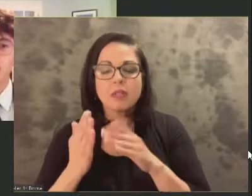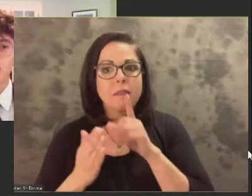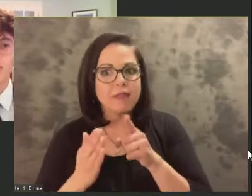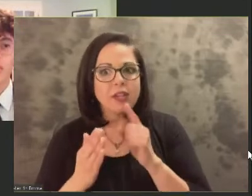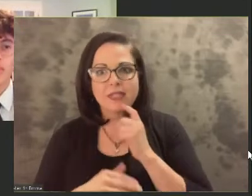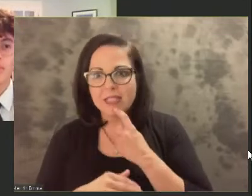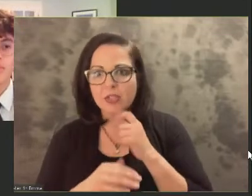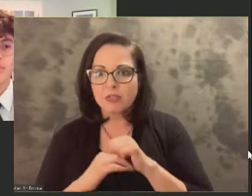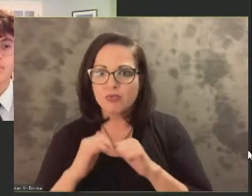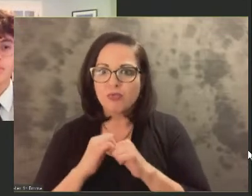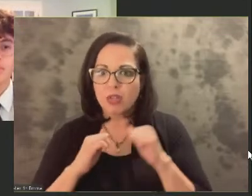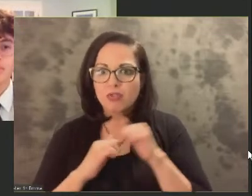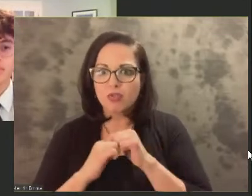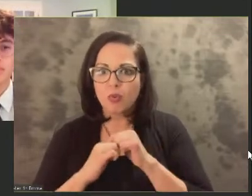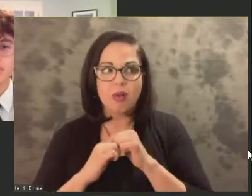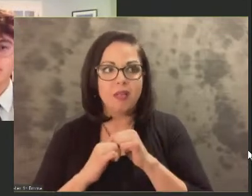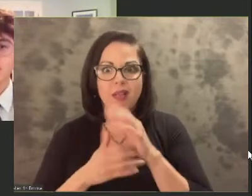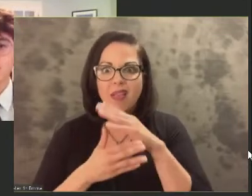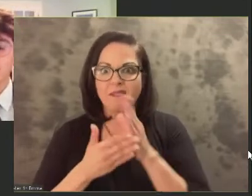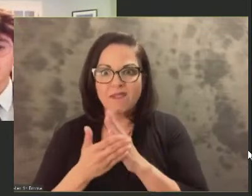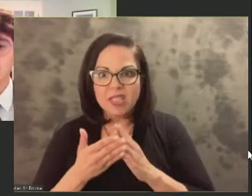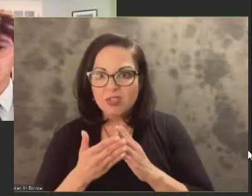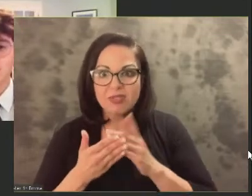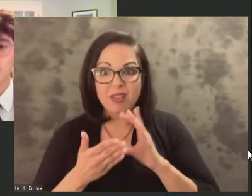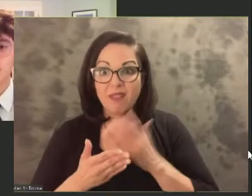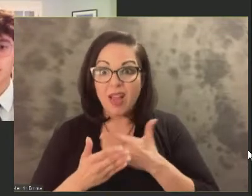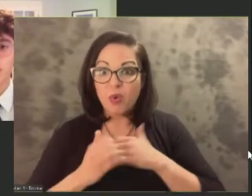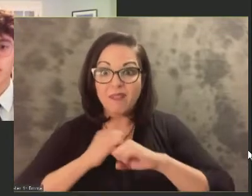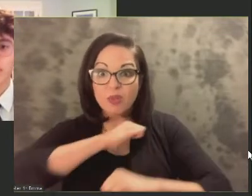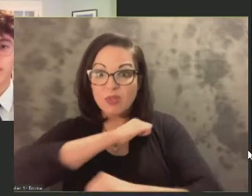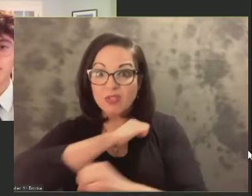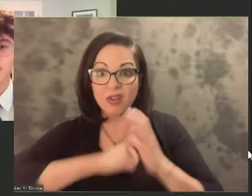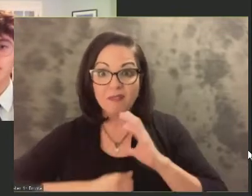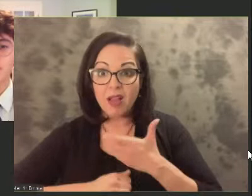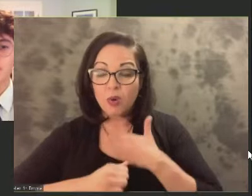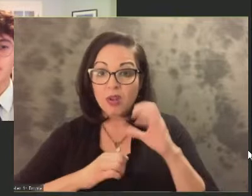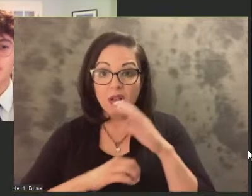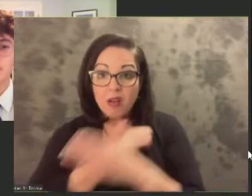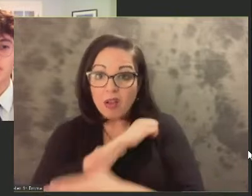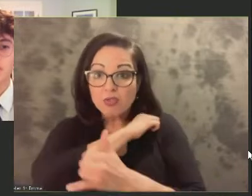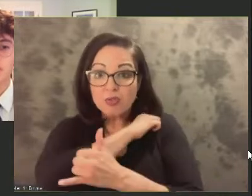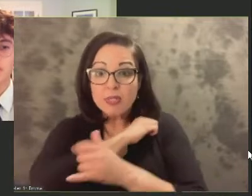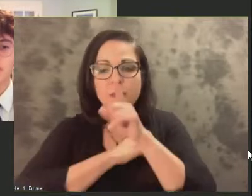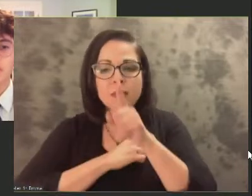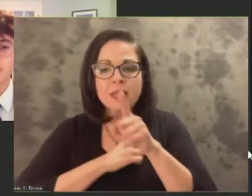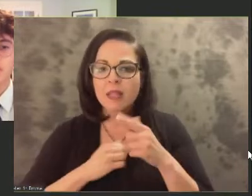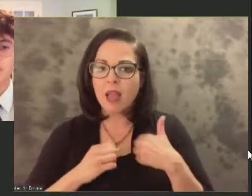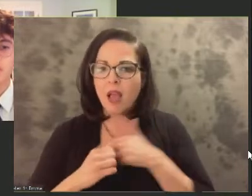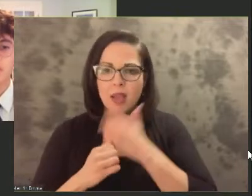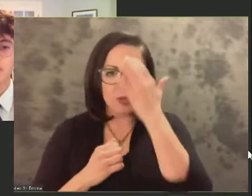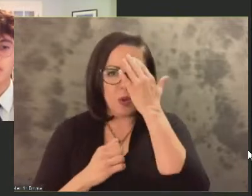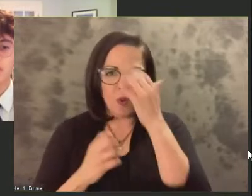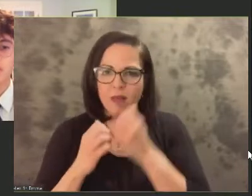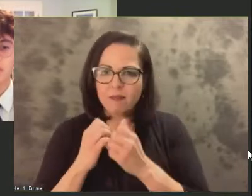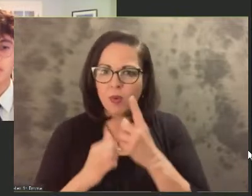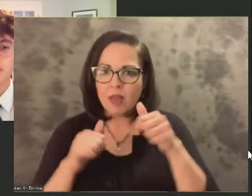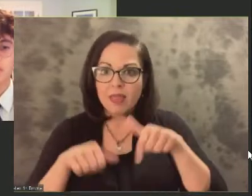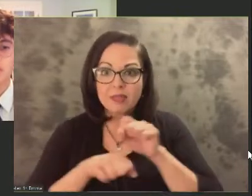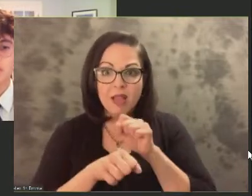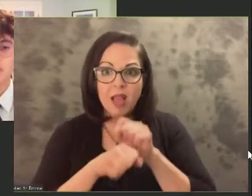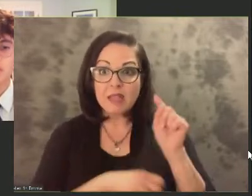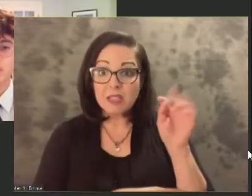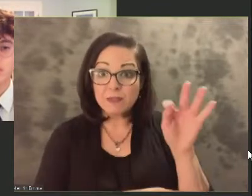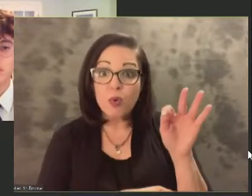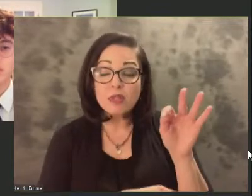serious structural fissures in the foundation of our country. I know that everyone on this task force